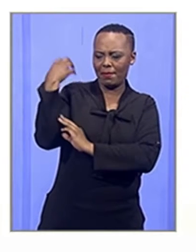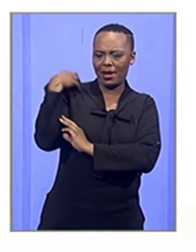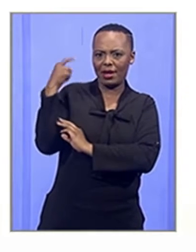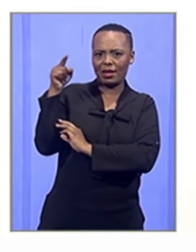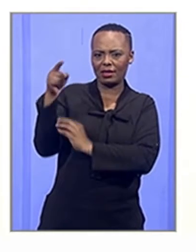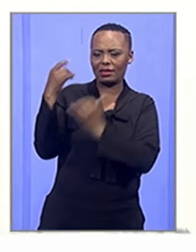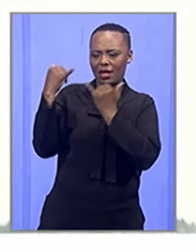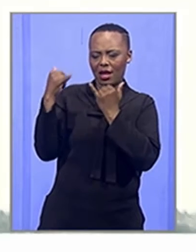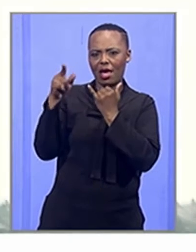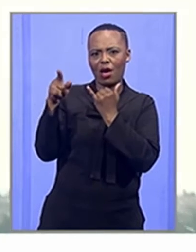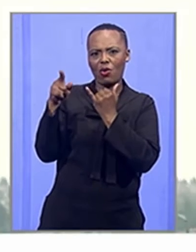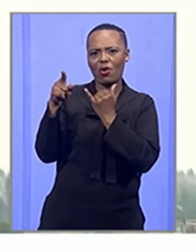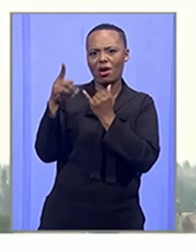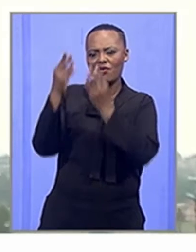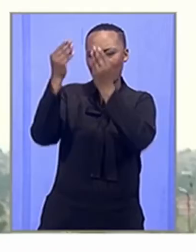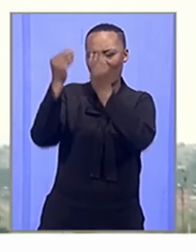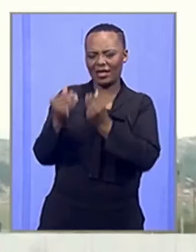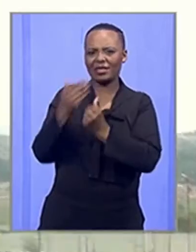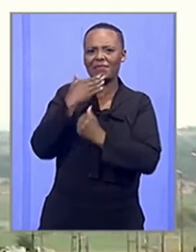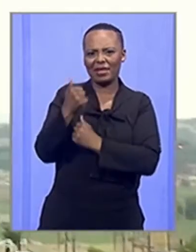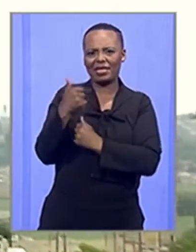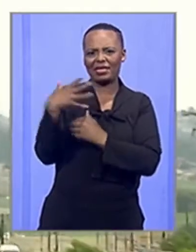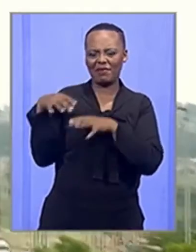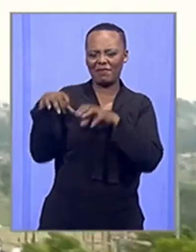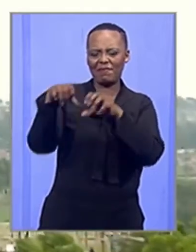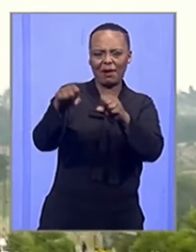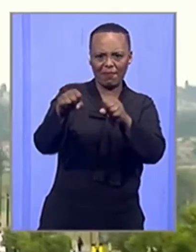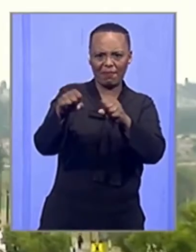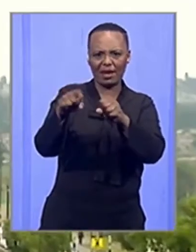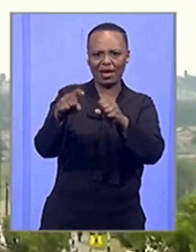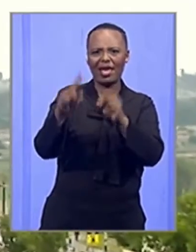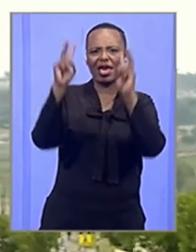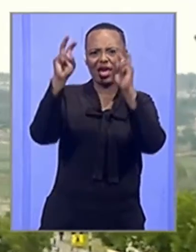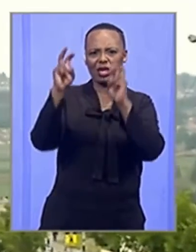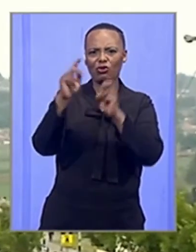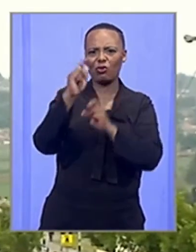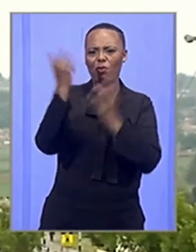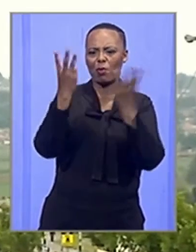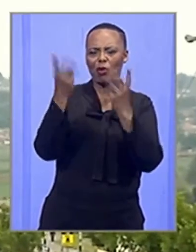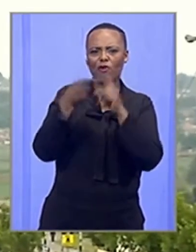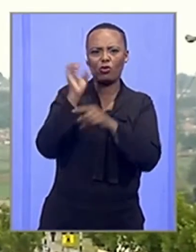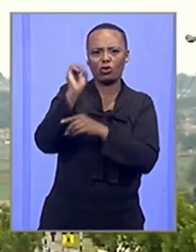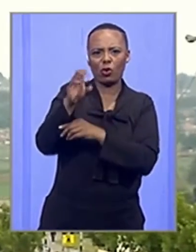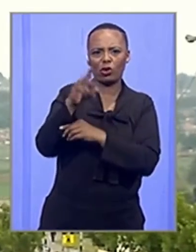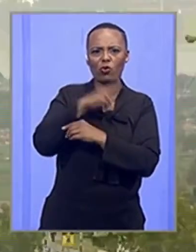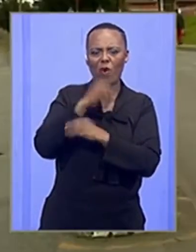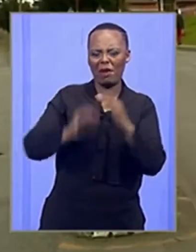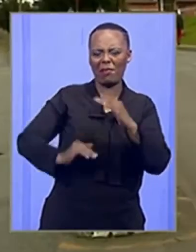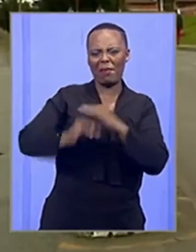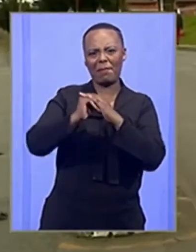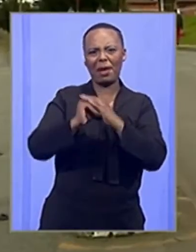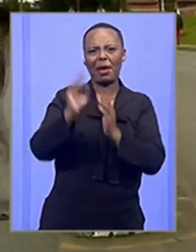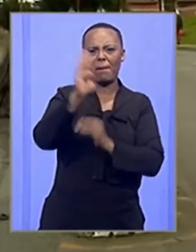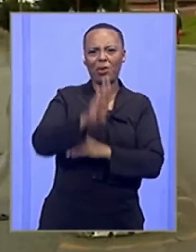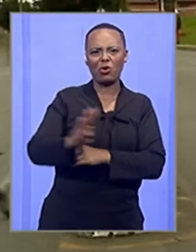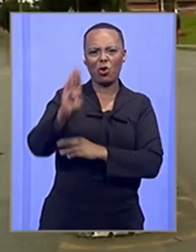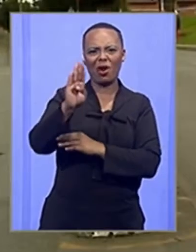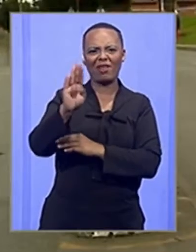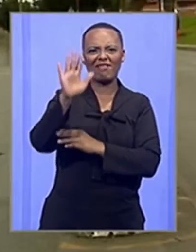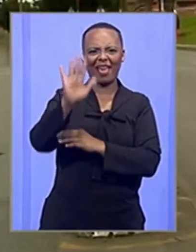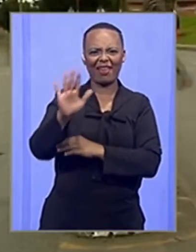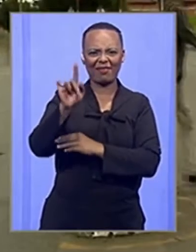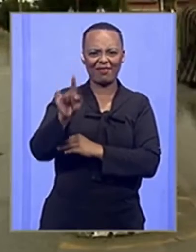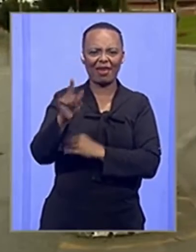maikarabelo a sekoloto sa motlakase sa baagi ba Soweto seo se ka nnang diranta di le dibilione di le 5 kwa Eskom. Setlamo